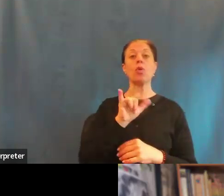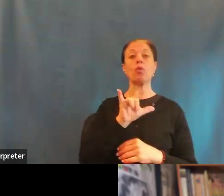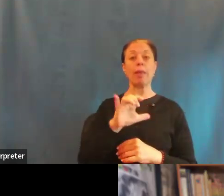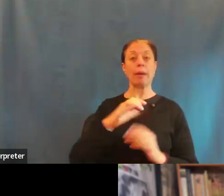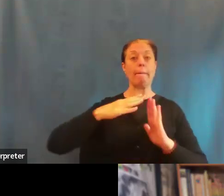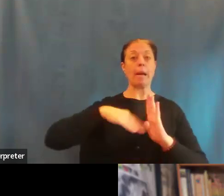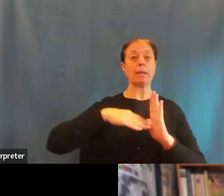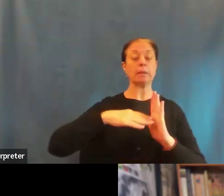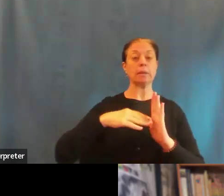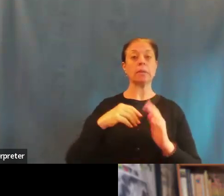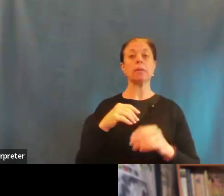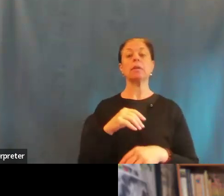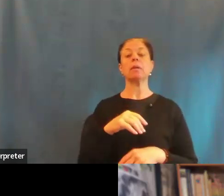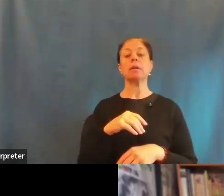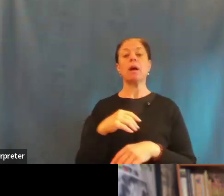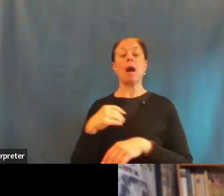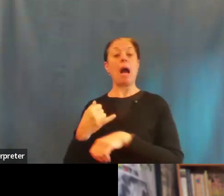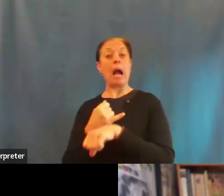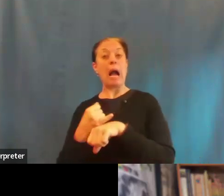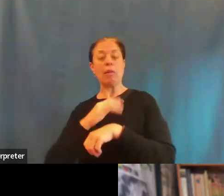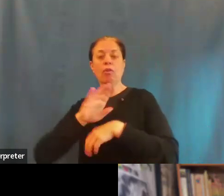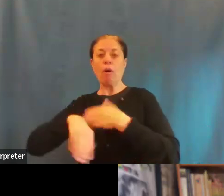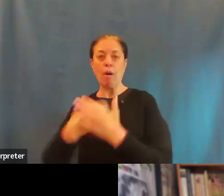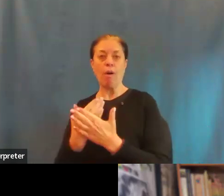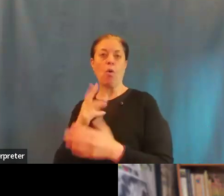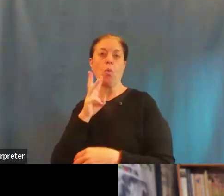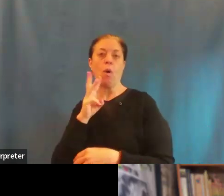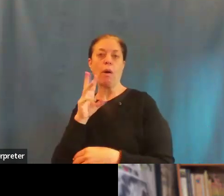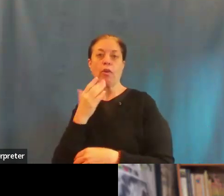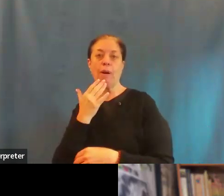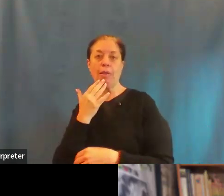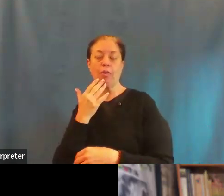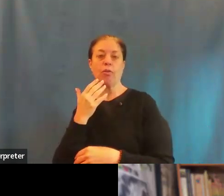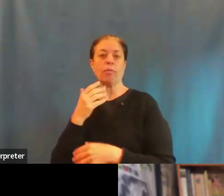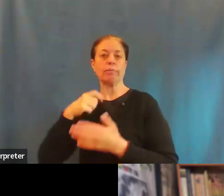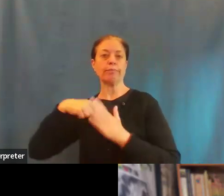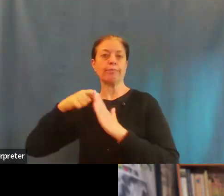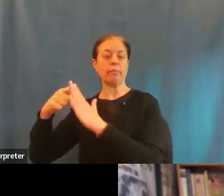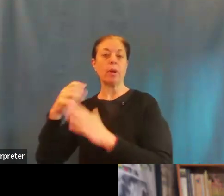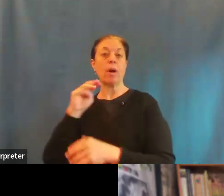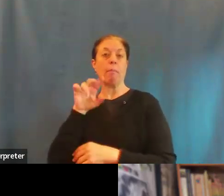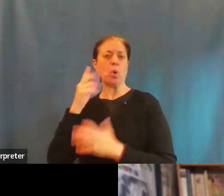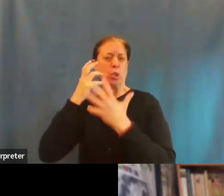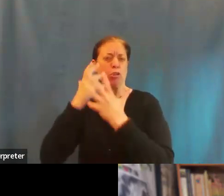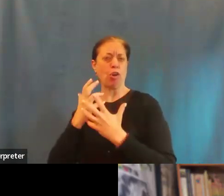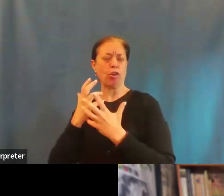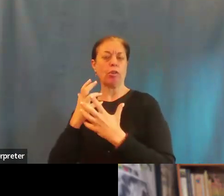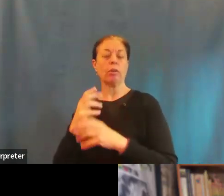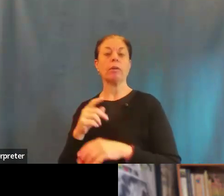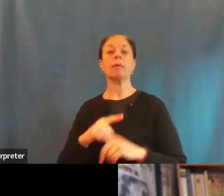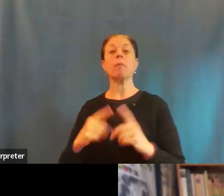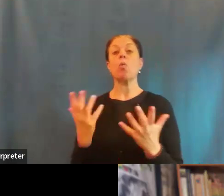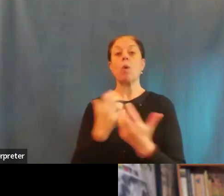and the art for the island was all done in watercolor, and the mood is obviously darker. What I love